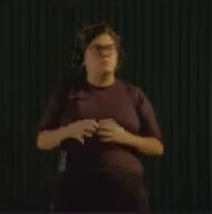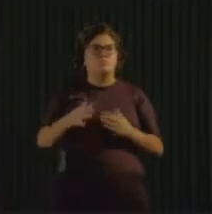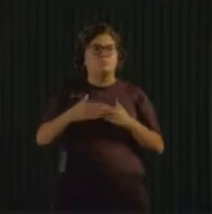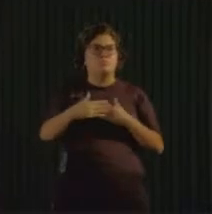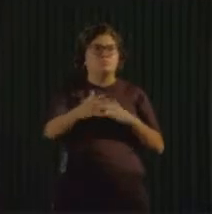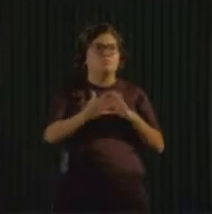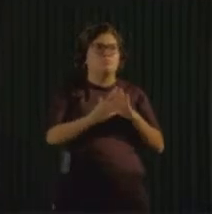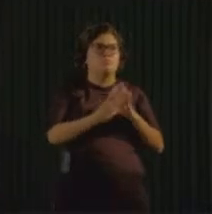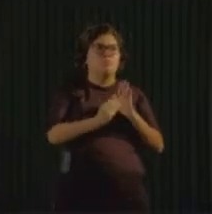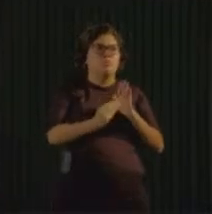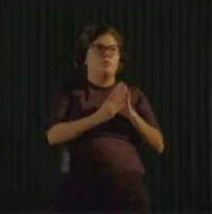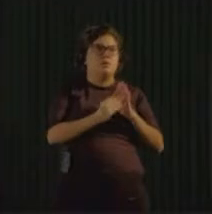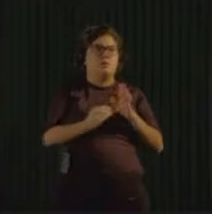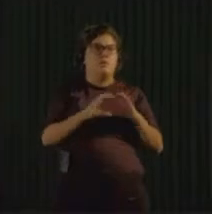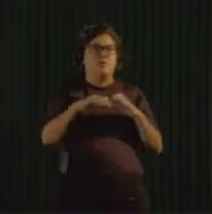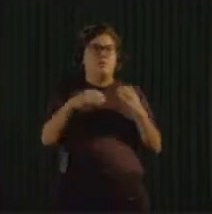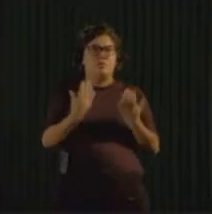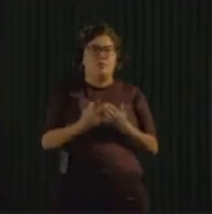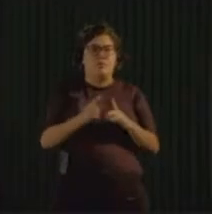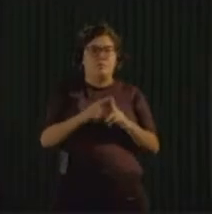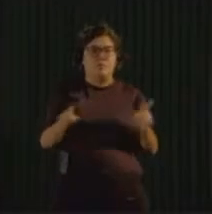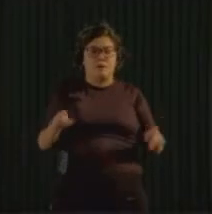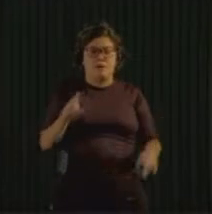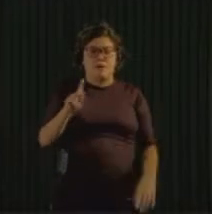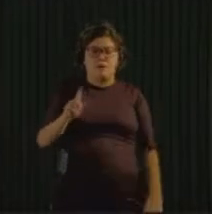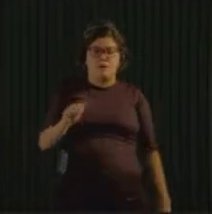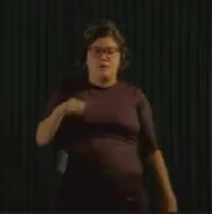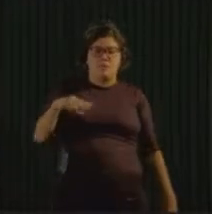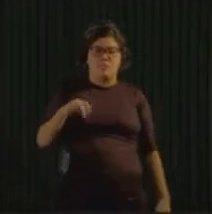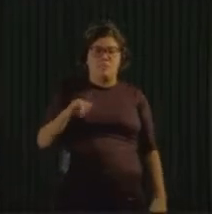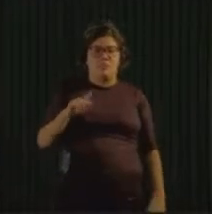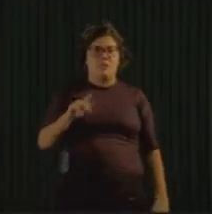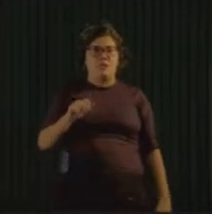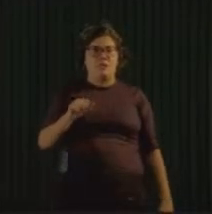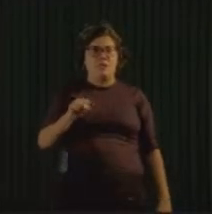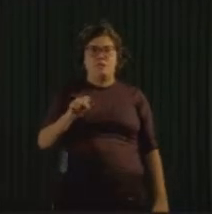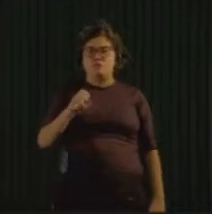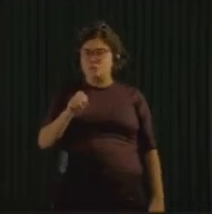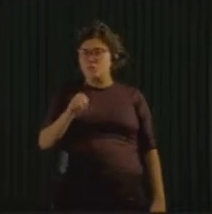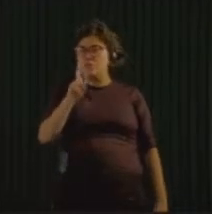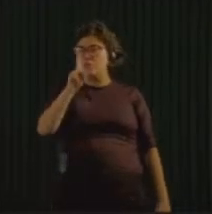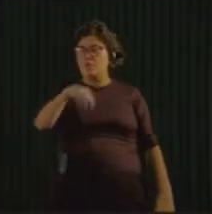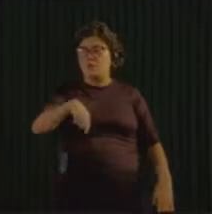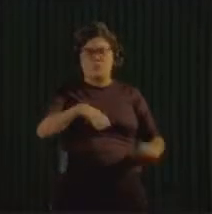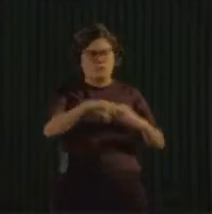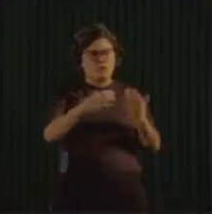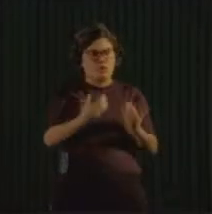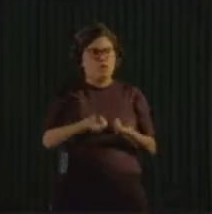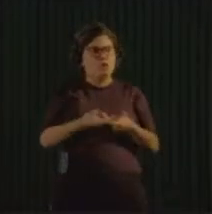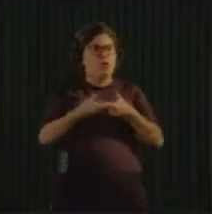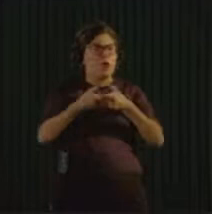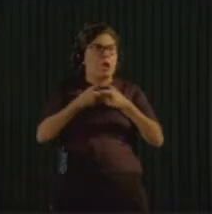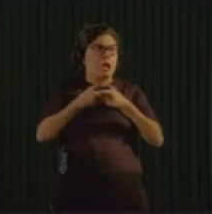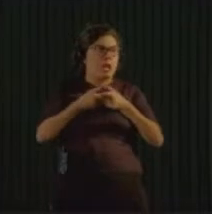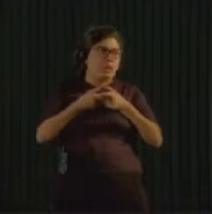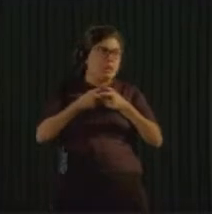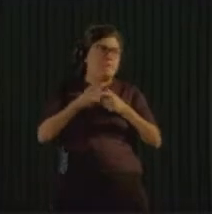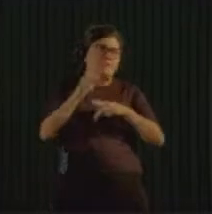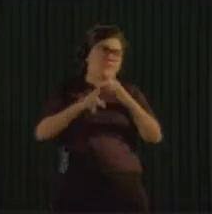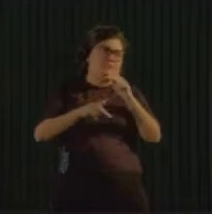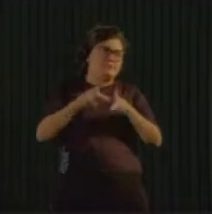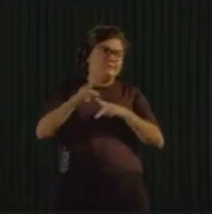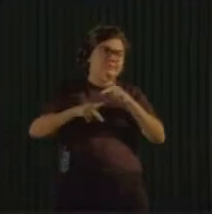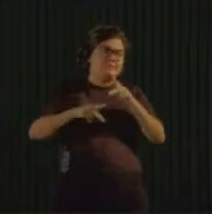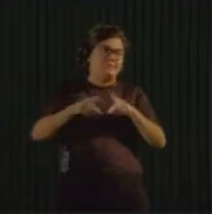since Kamikatzu being a very small community in terms of the population, at the same time located in the very mountainous,